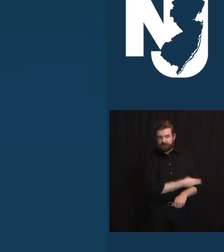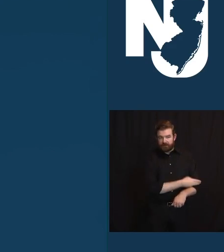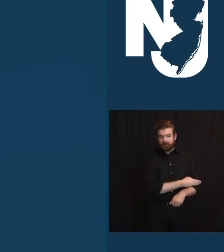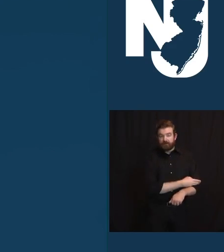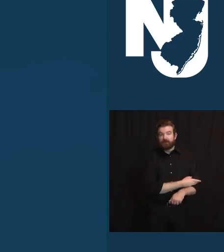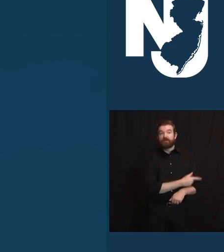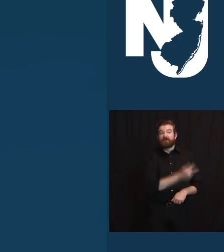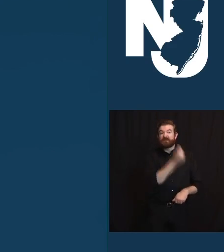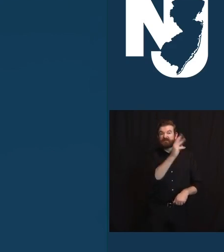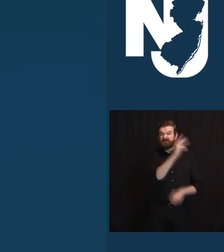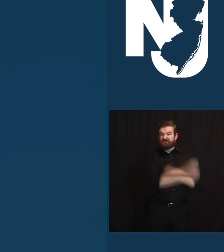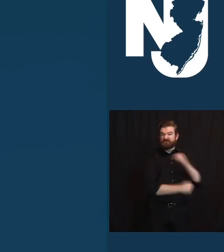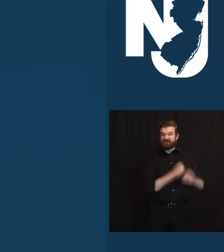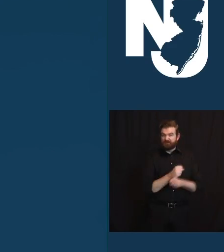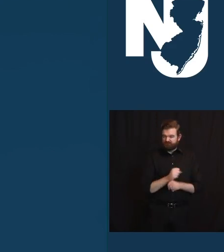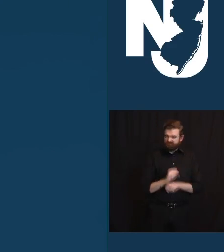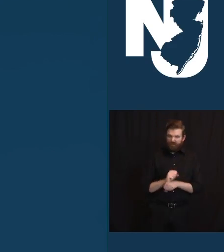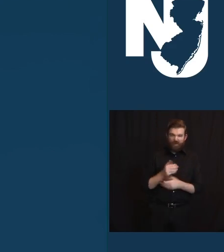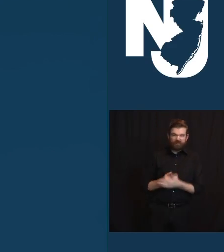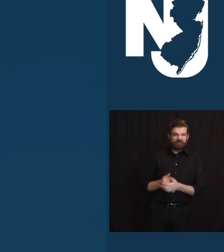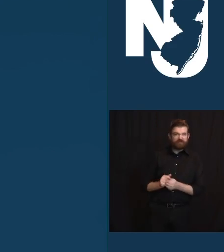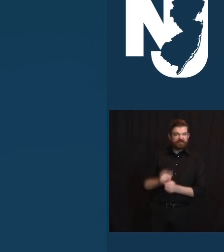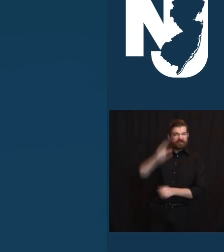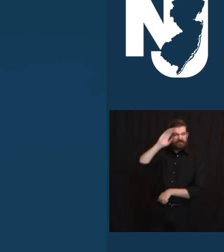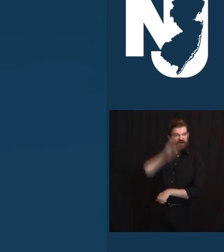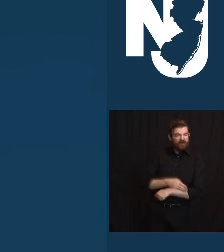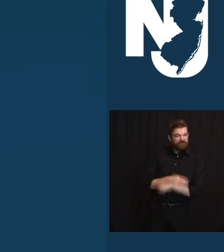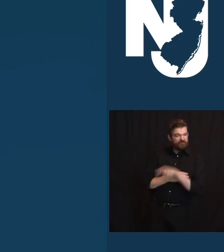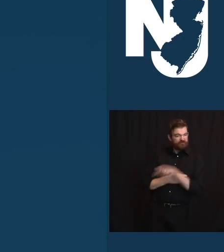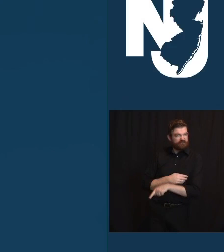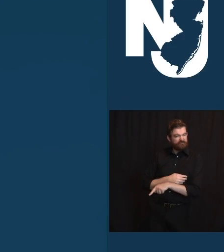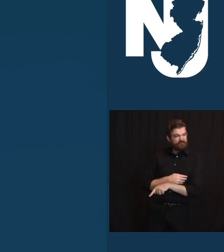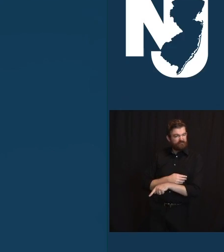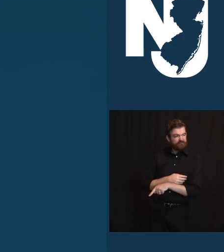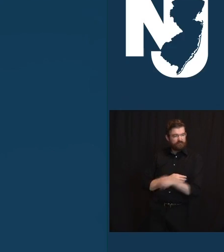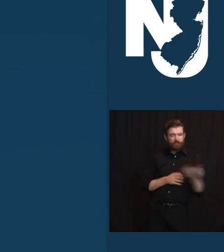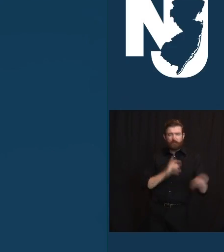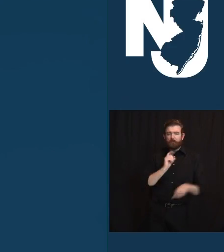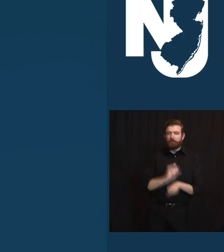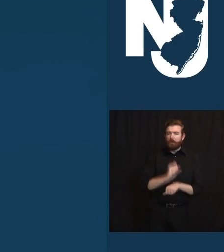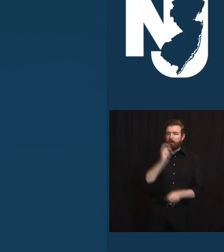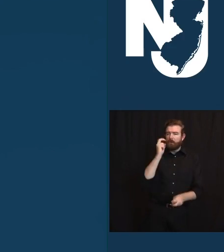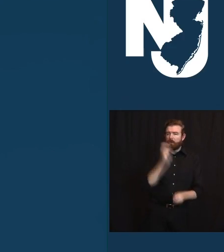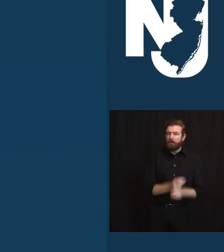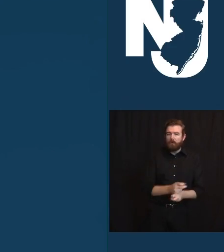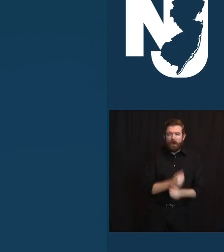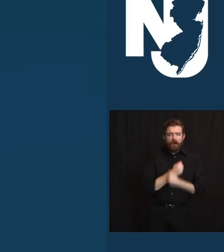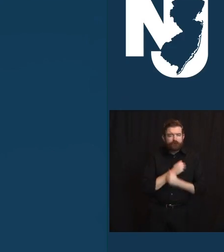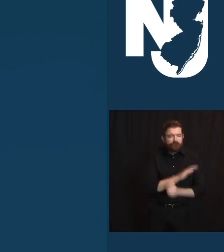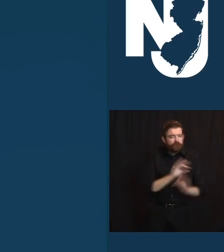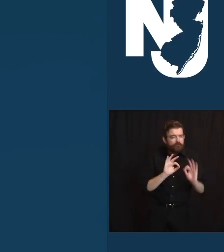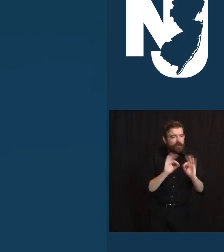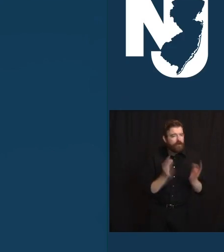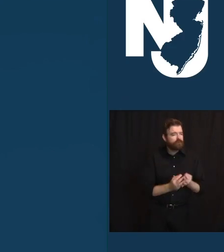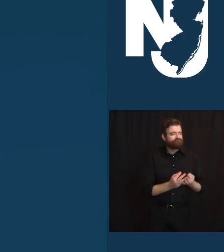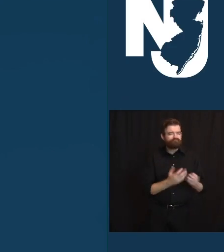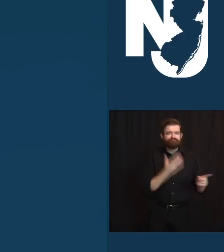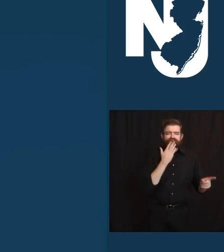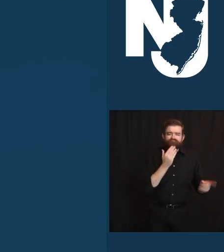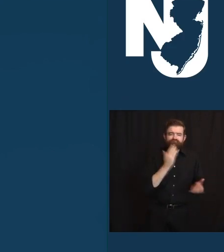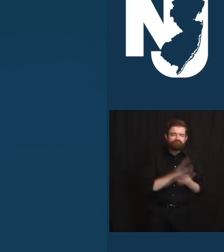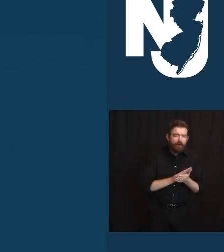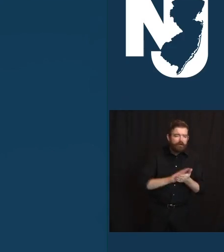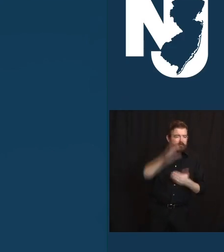years. He is being remembered as a hardworking family man and one of the truly nice guys, and a man who remained young at heart,